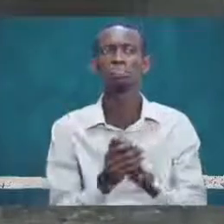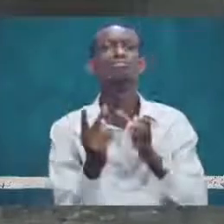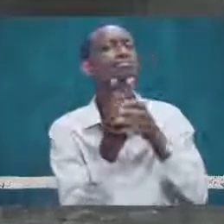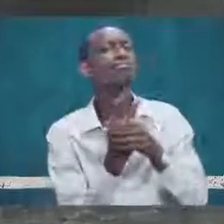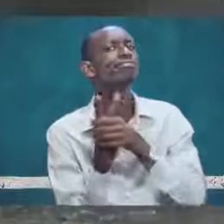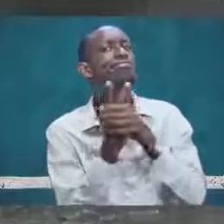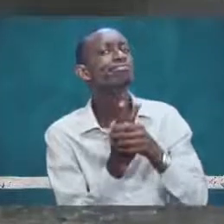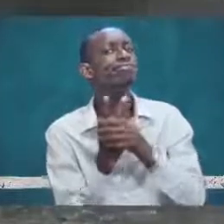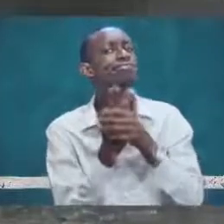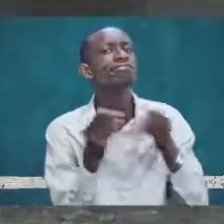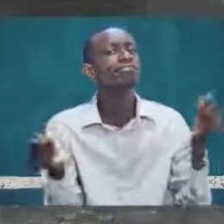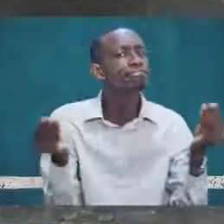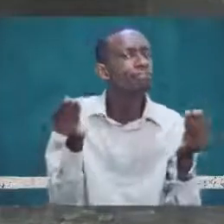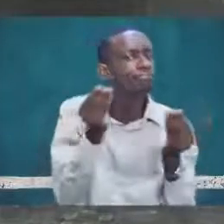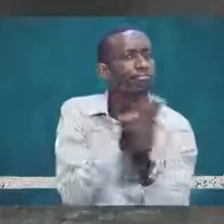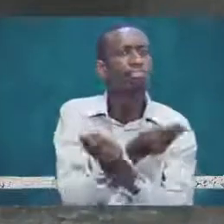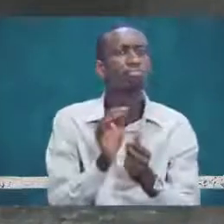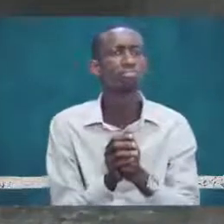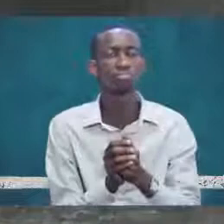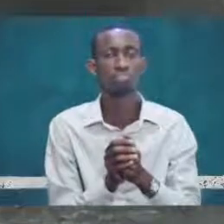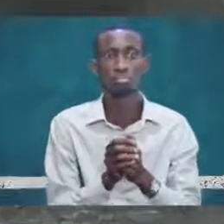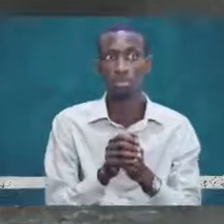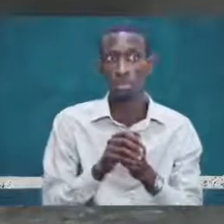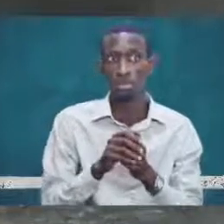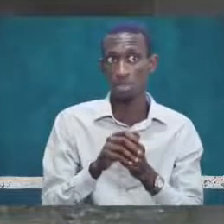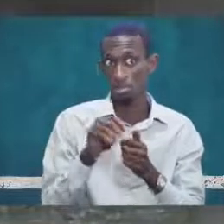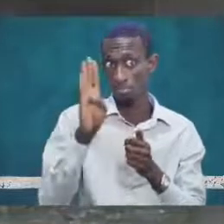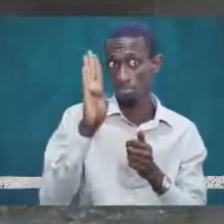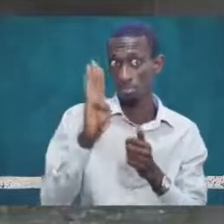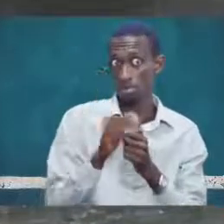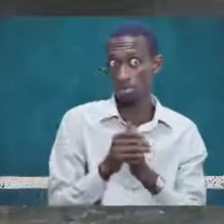double displacement. So the zinc, the lead,